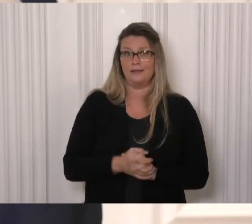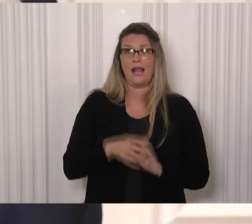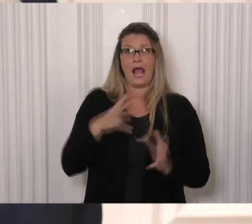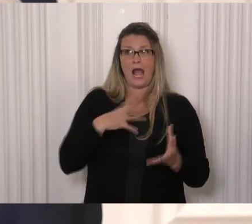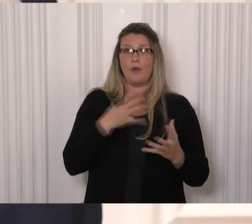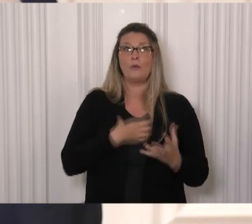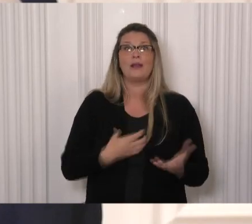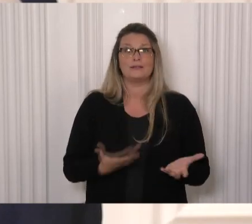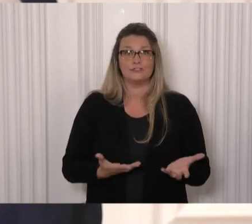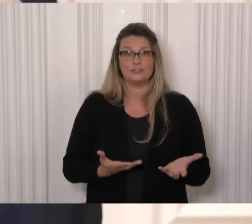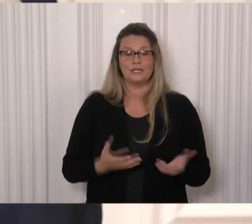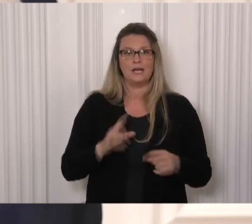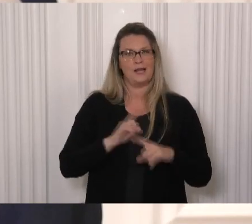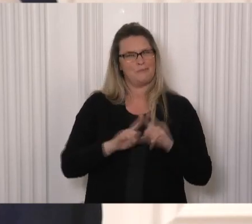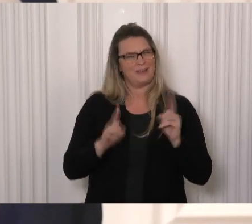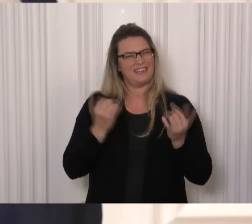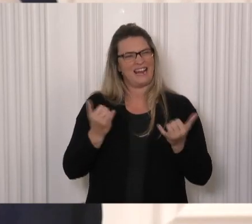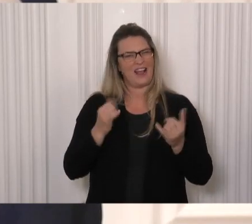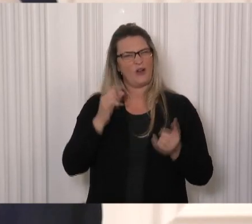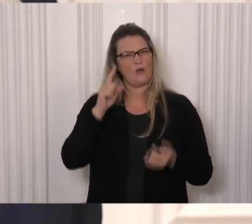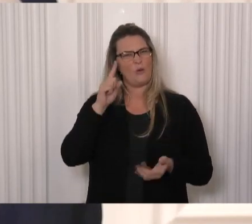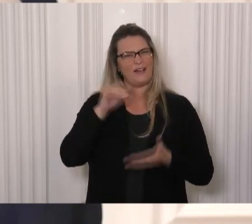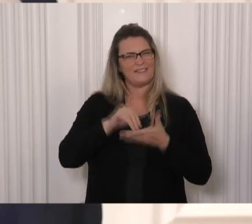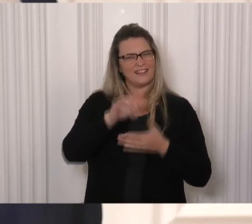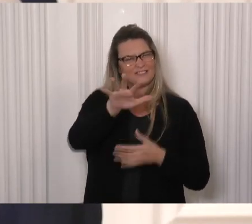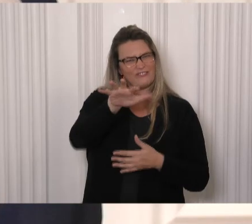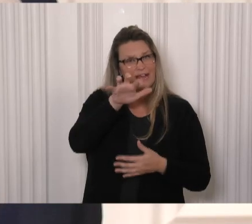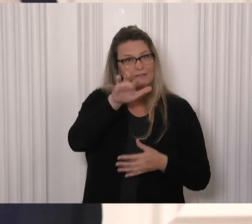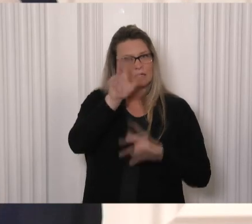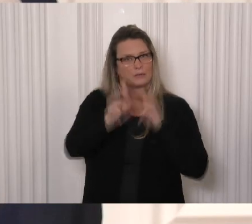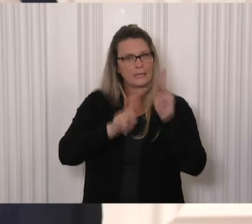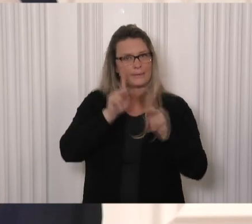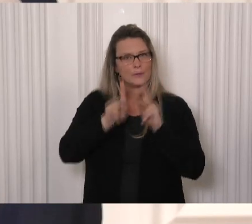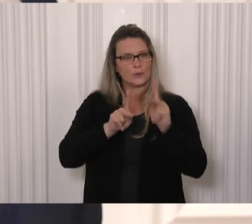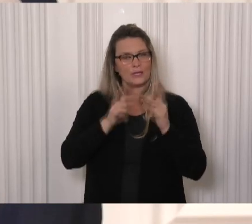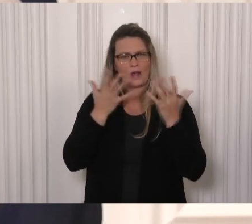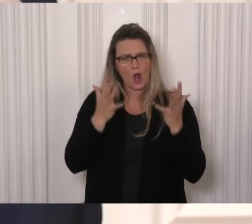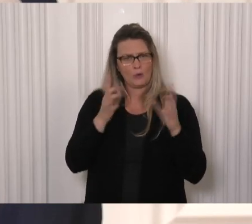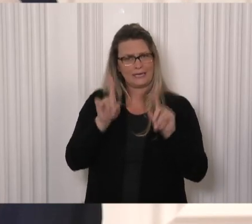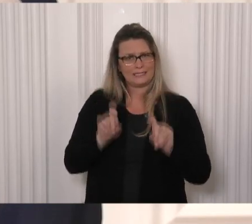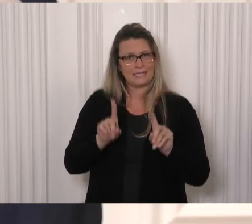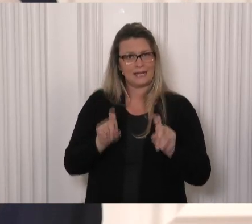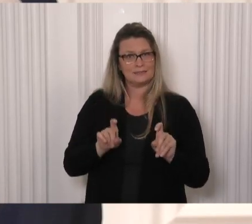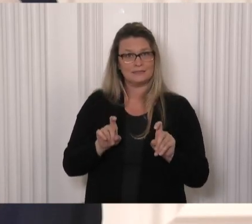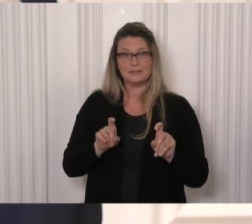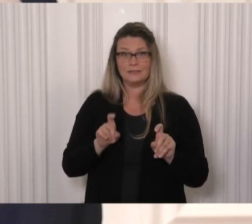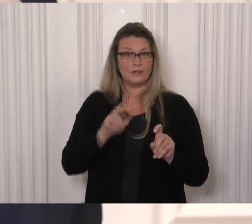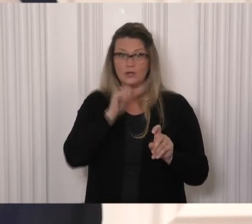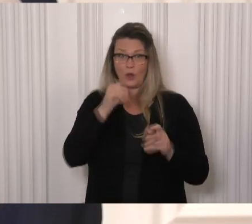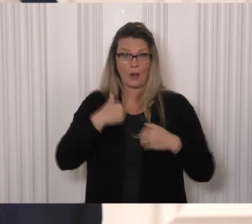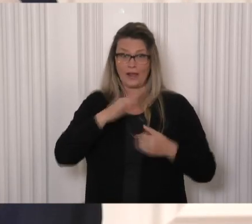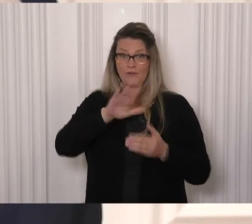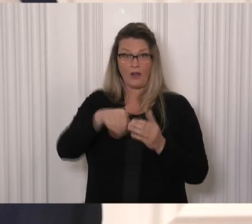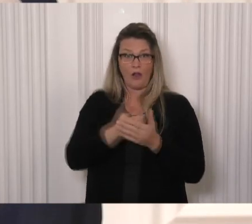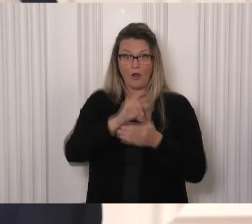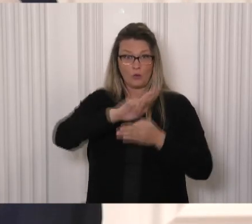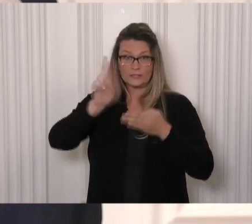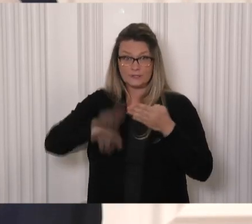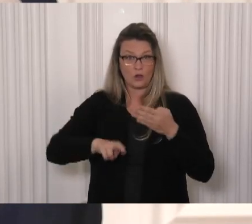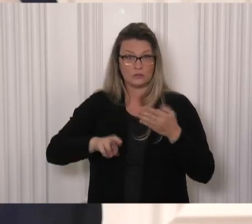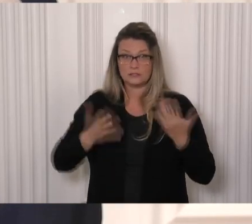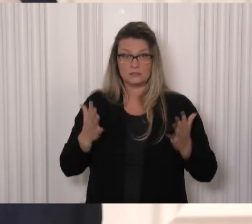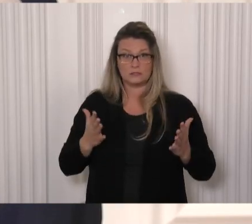that we've had at least 1,500 people that we've tested, we don't have the results back,